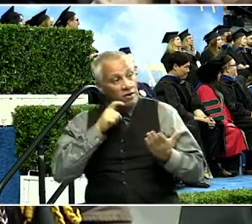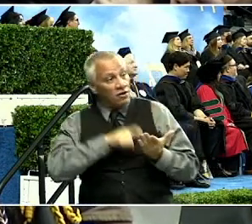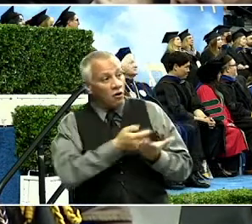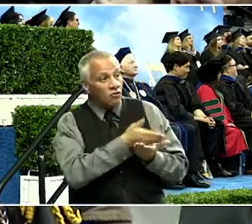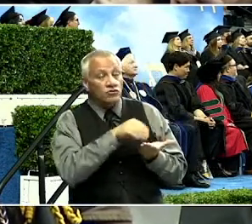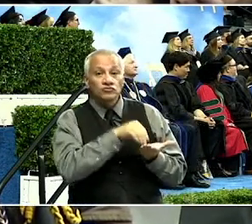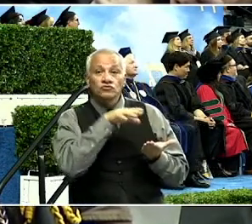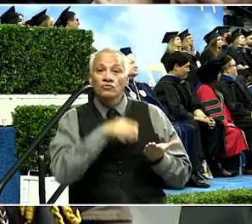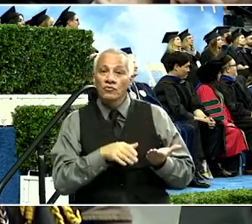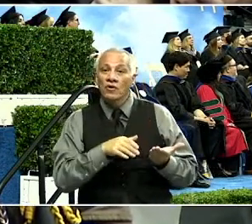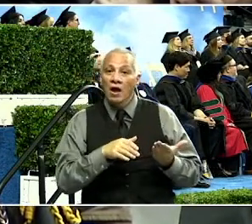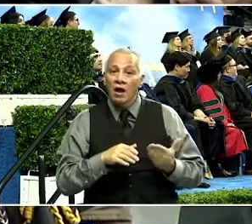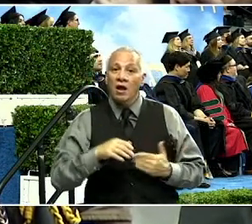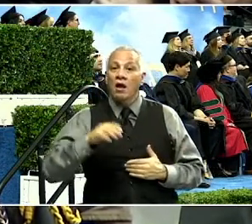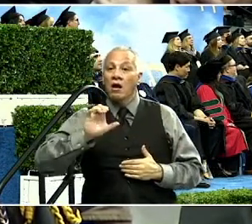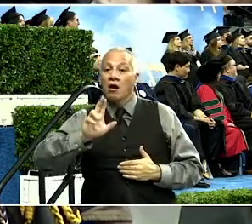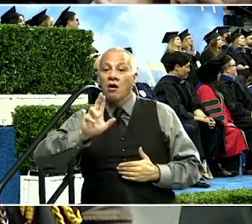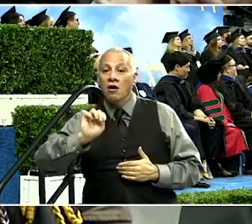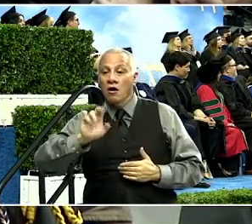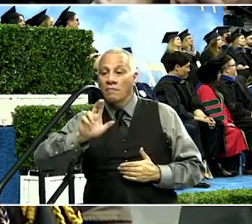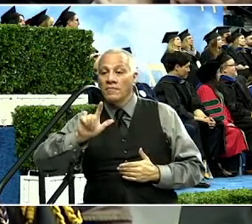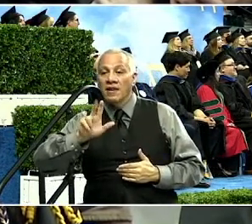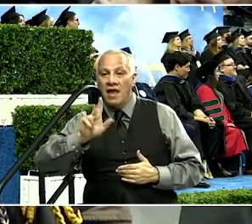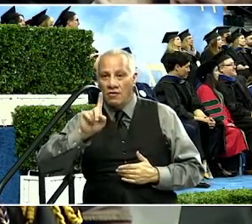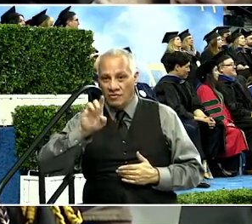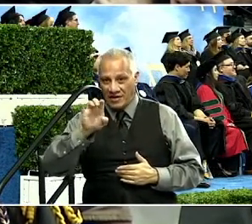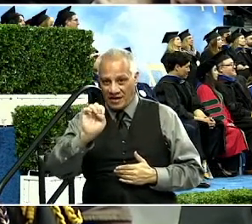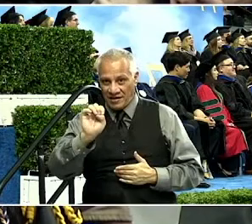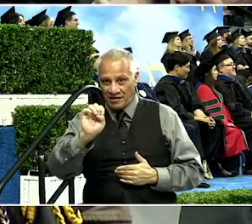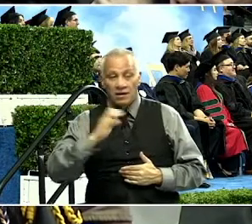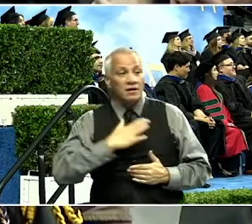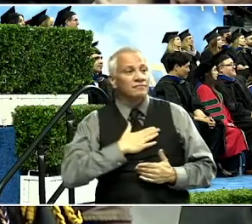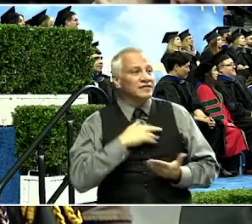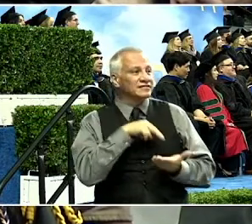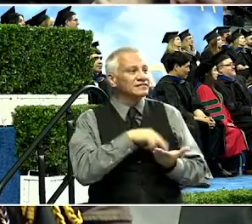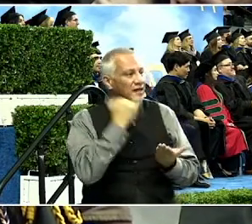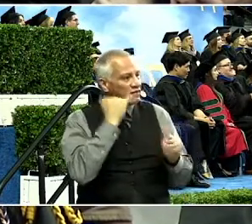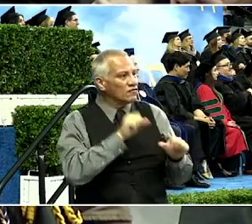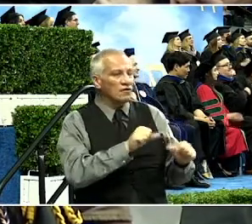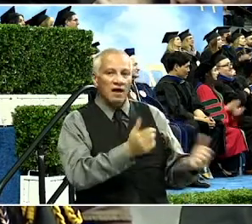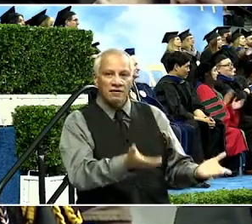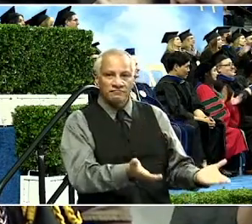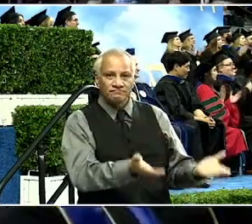students who have received cum laude honors. Please stand if you are able to be recognized.